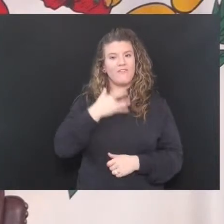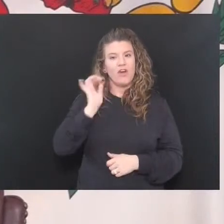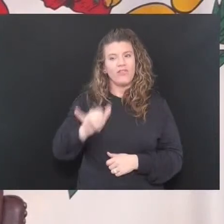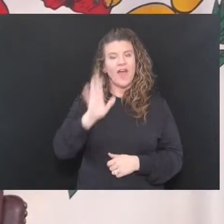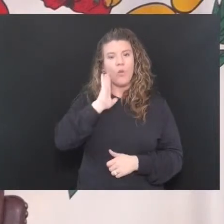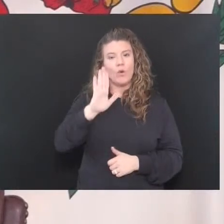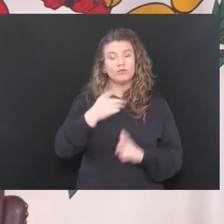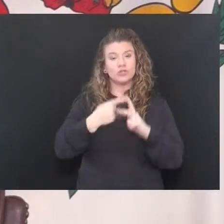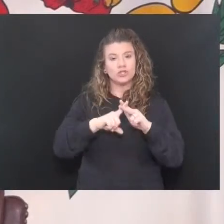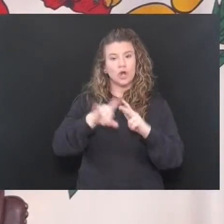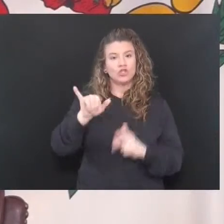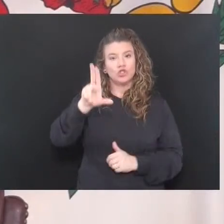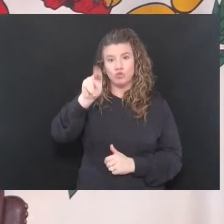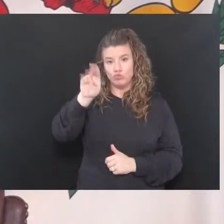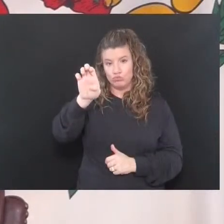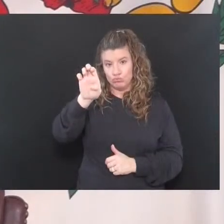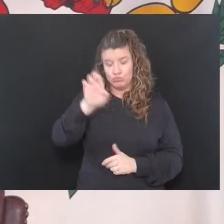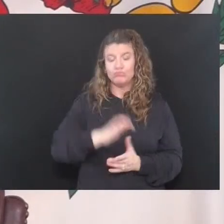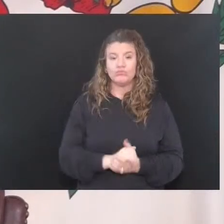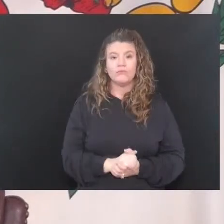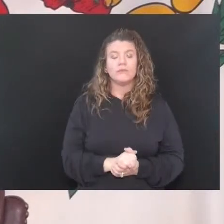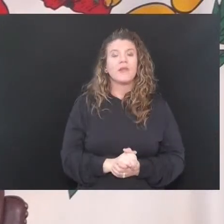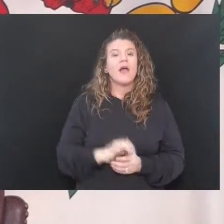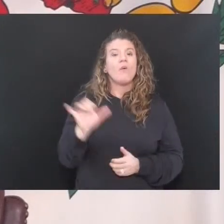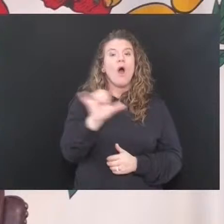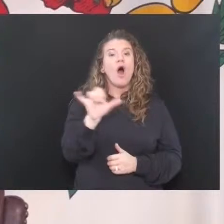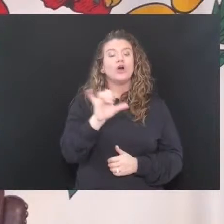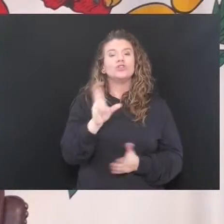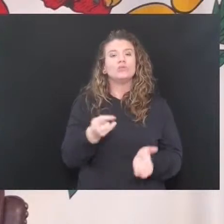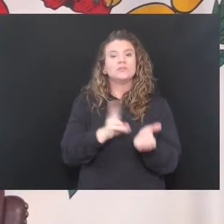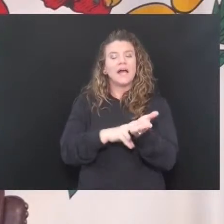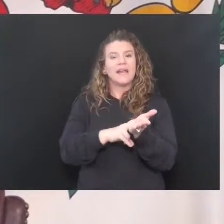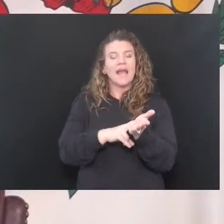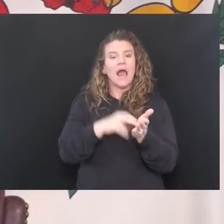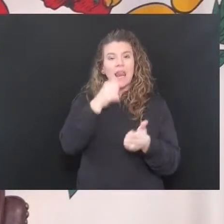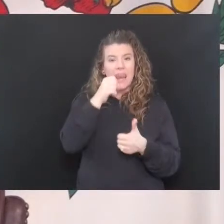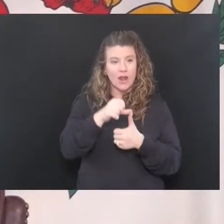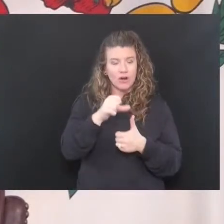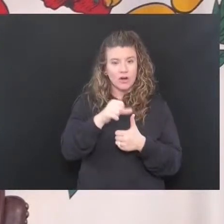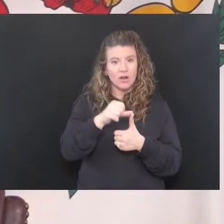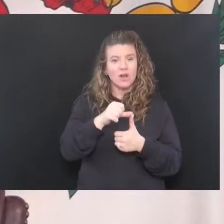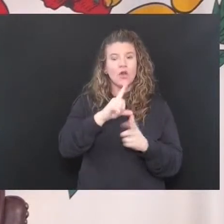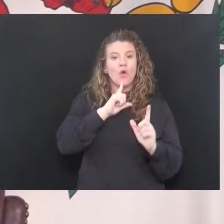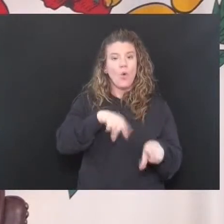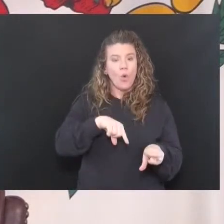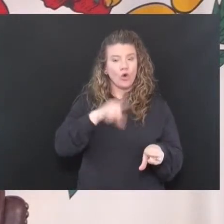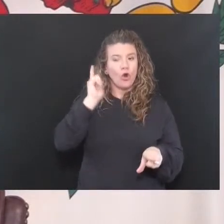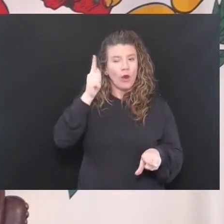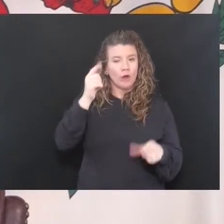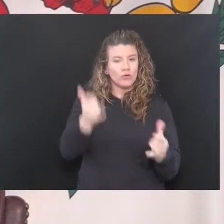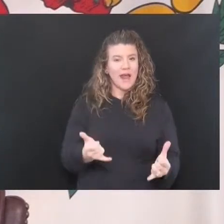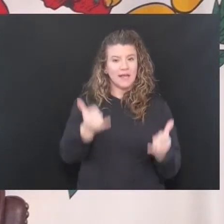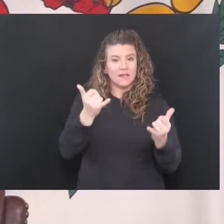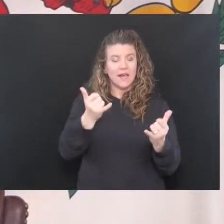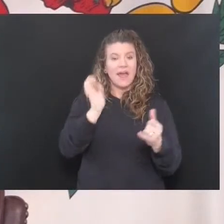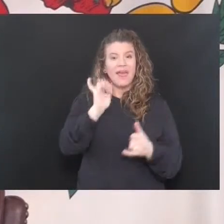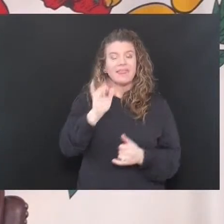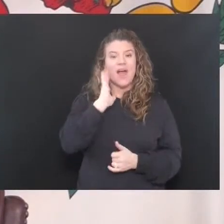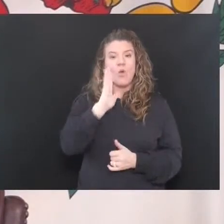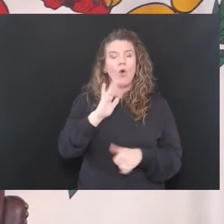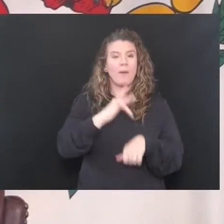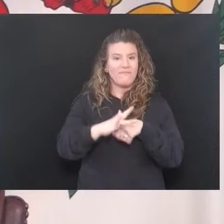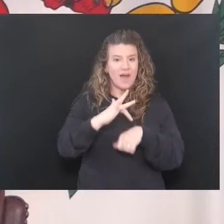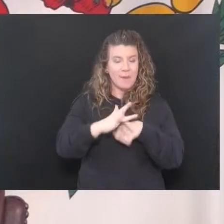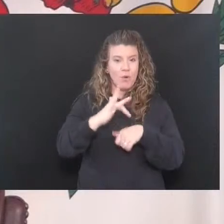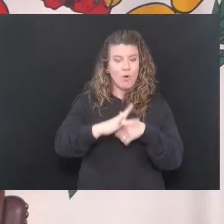into effect in June. I will also be signing an order later today that will be